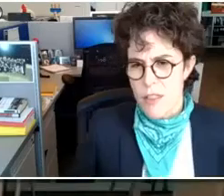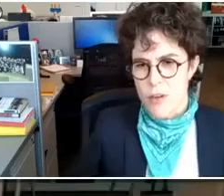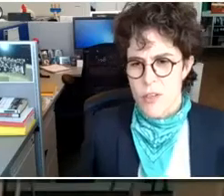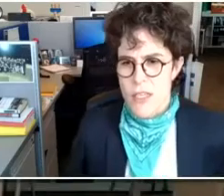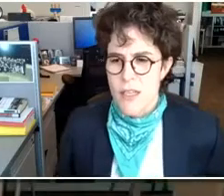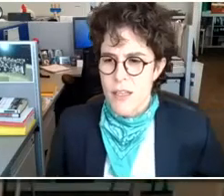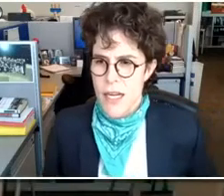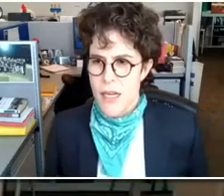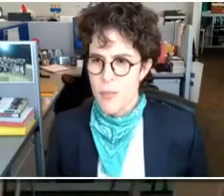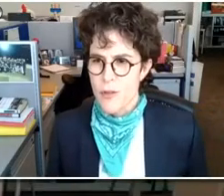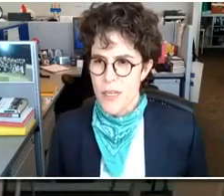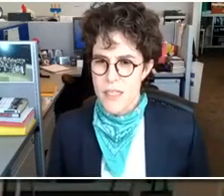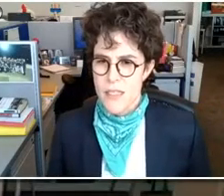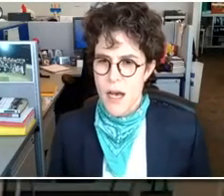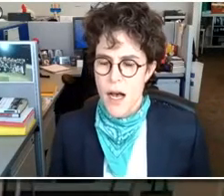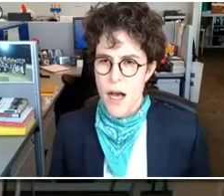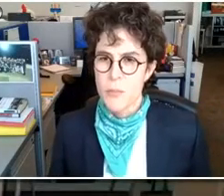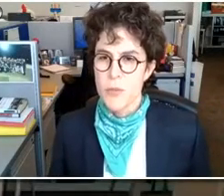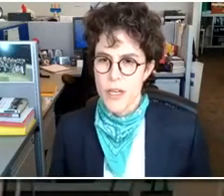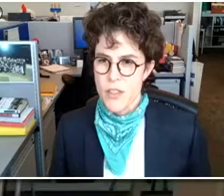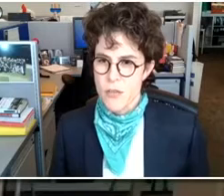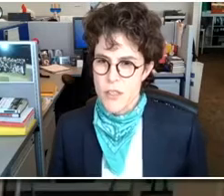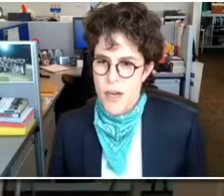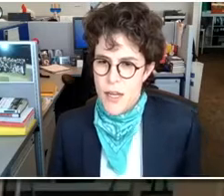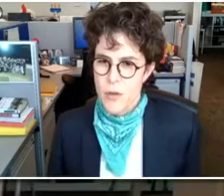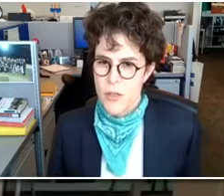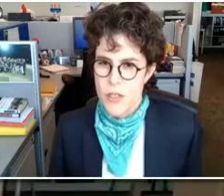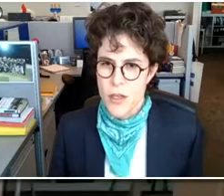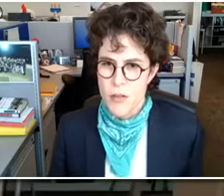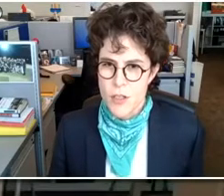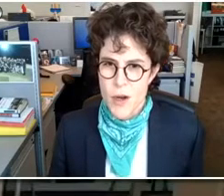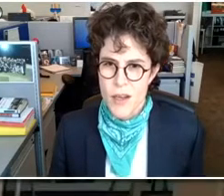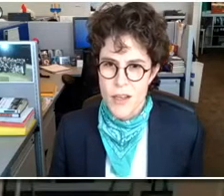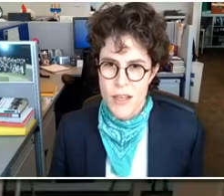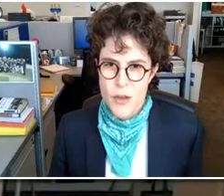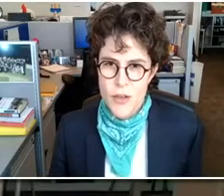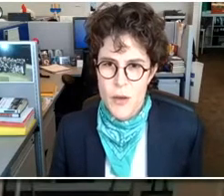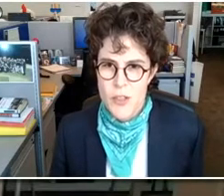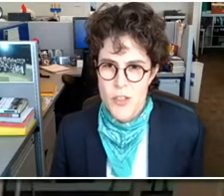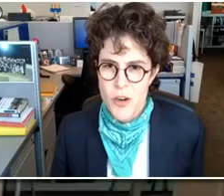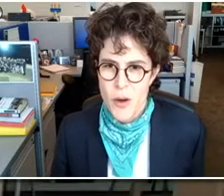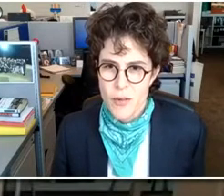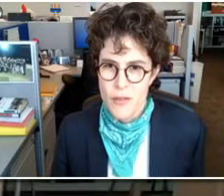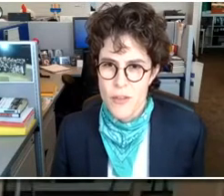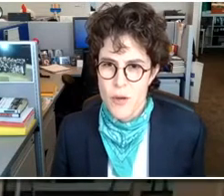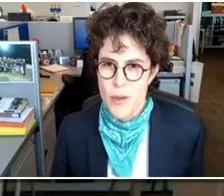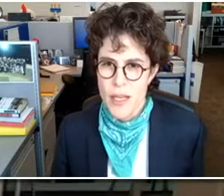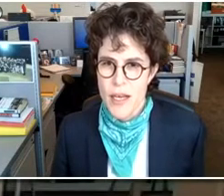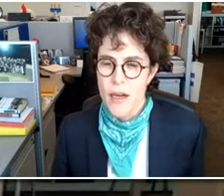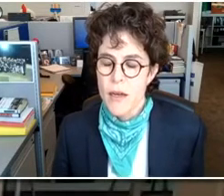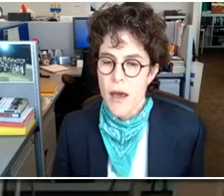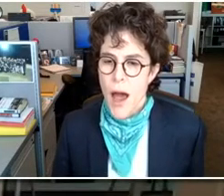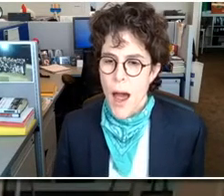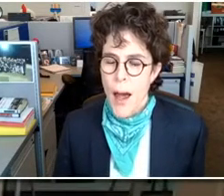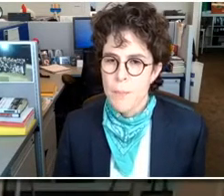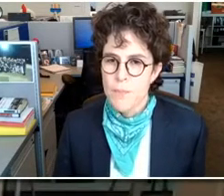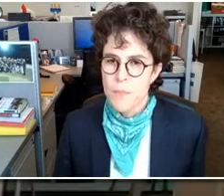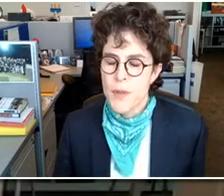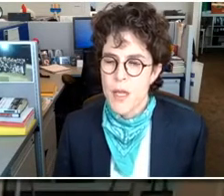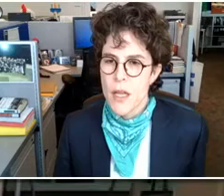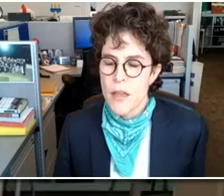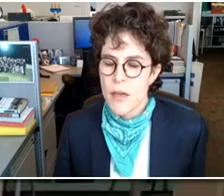system is set up with apartments and private bathrooms um there is a subset that does include um